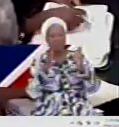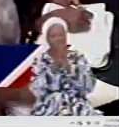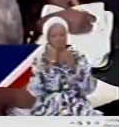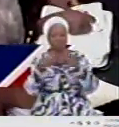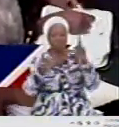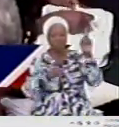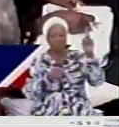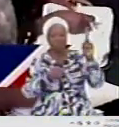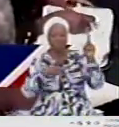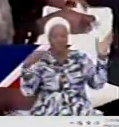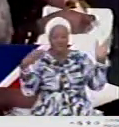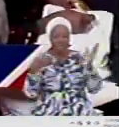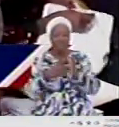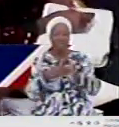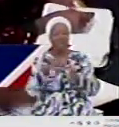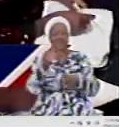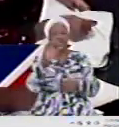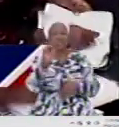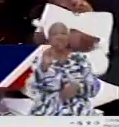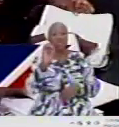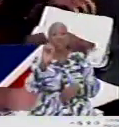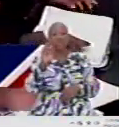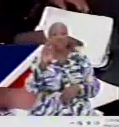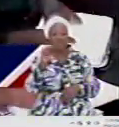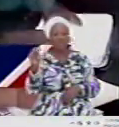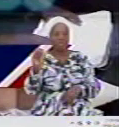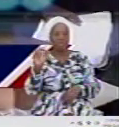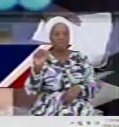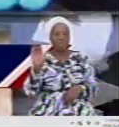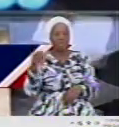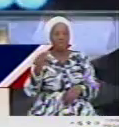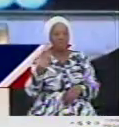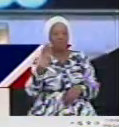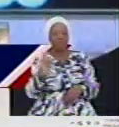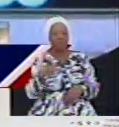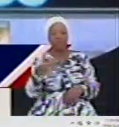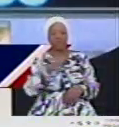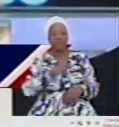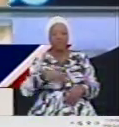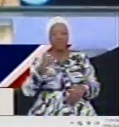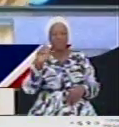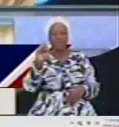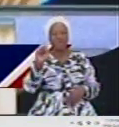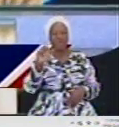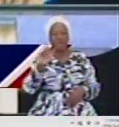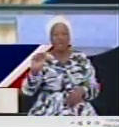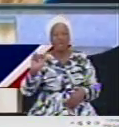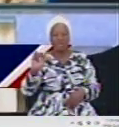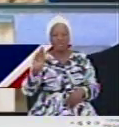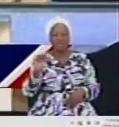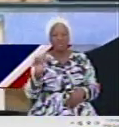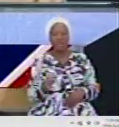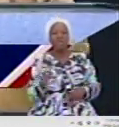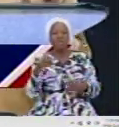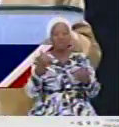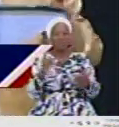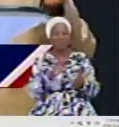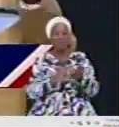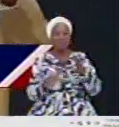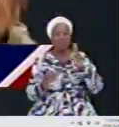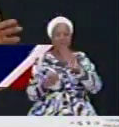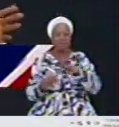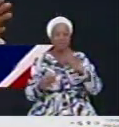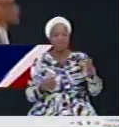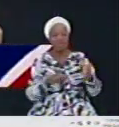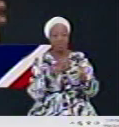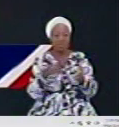against Sennacherib, the king of Assyria. Look at verse 22. In verse 22, this is